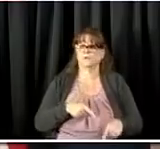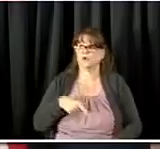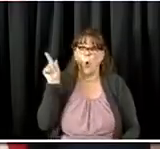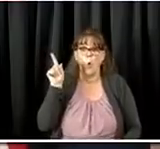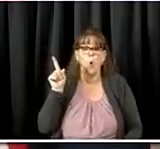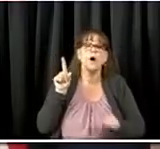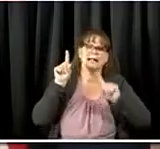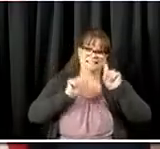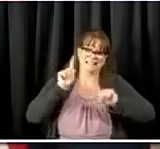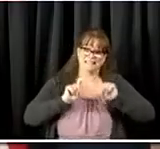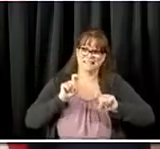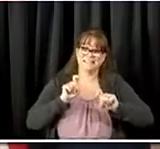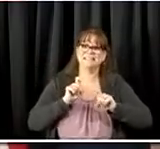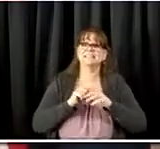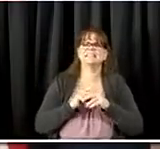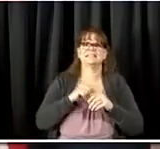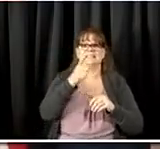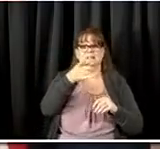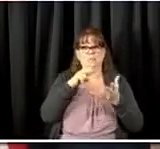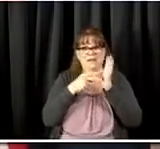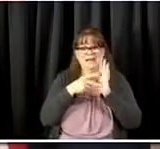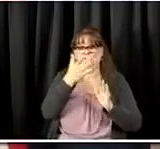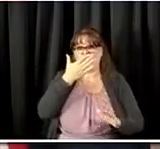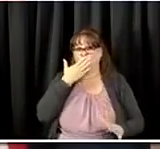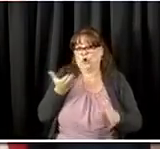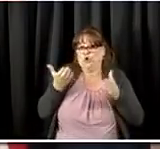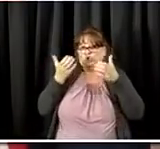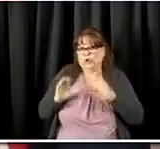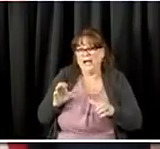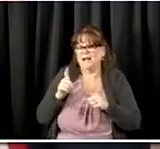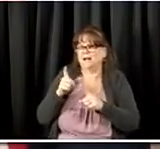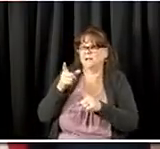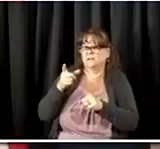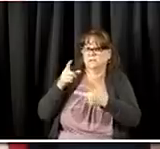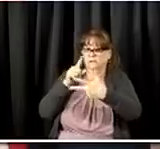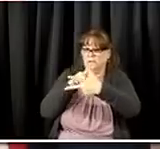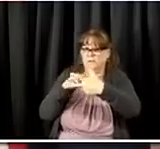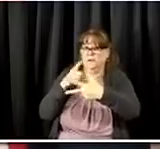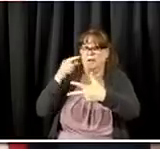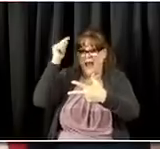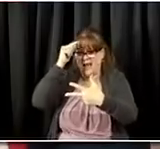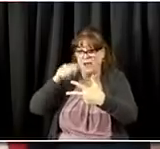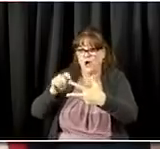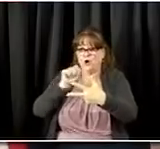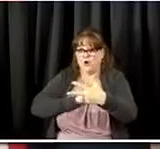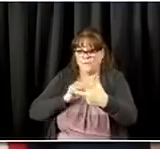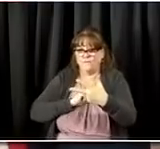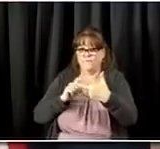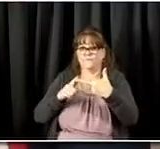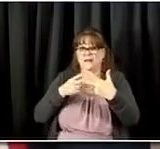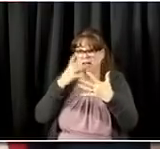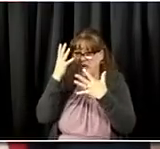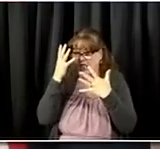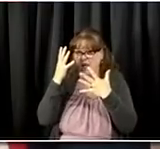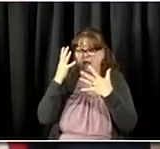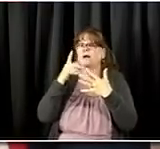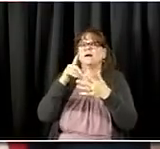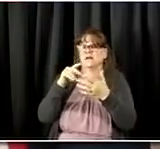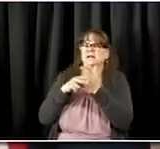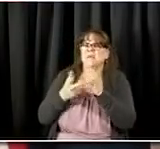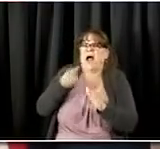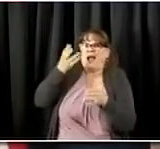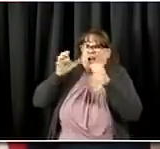are caused by COVID, given where we are with COVID today. And again, one of the reasons that not having Thanksgiving is the safest thing to do is because about half of the